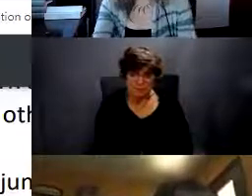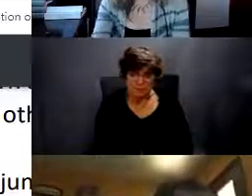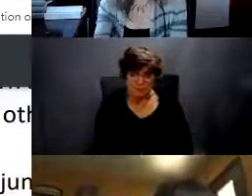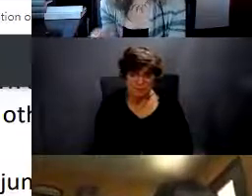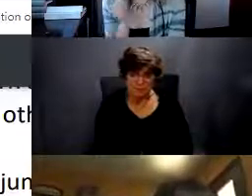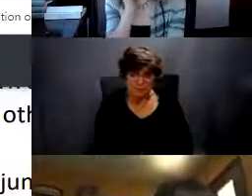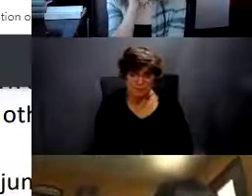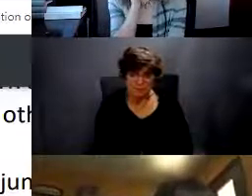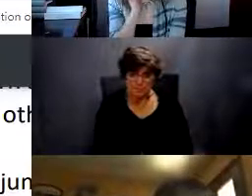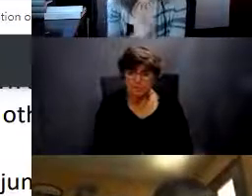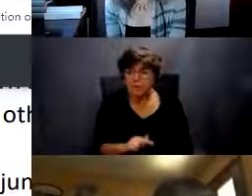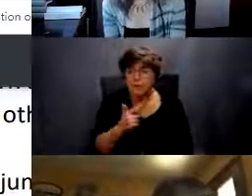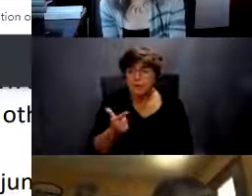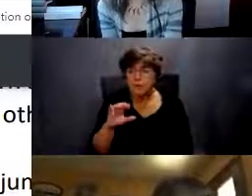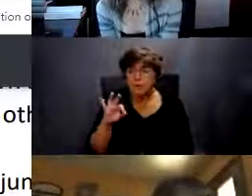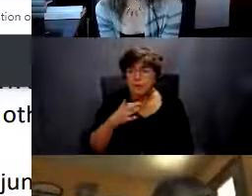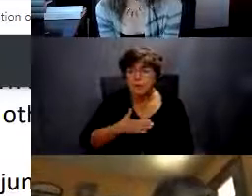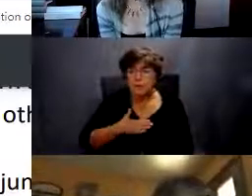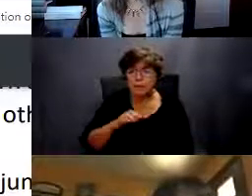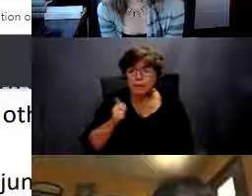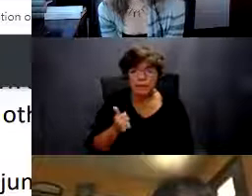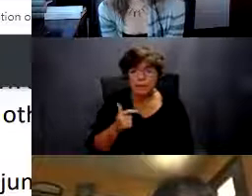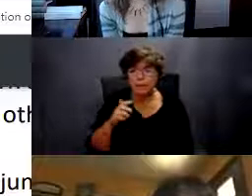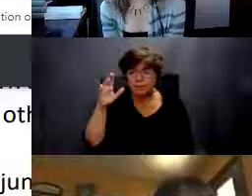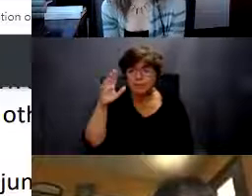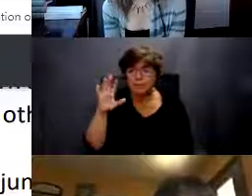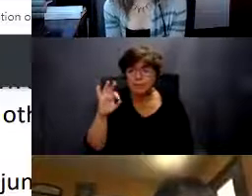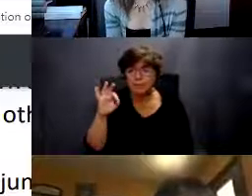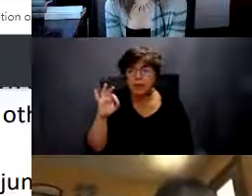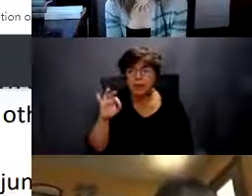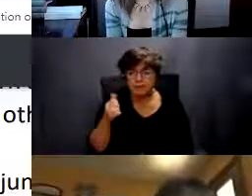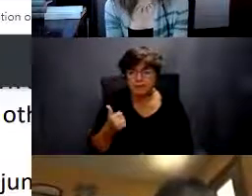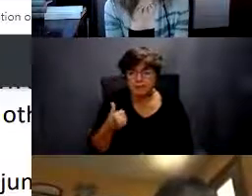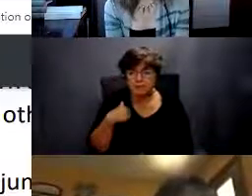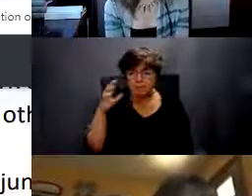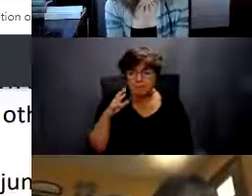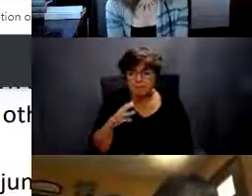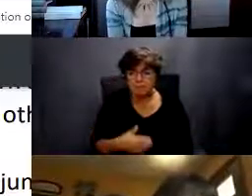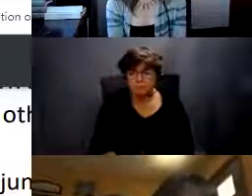Okay, and could someone take 9 and 10? Yeah, I can take 9 and 10. Thank you.